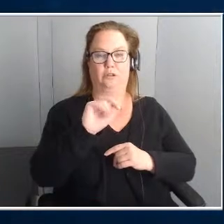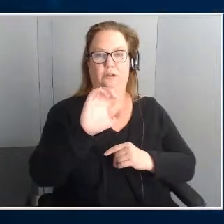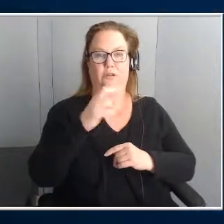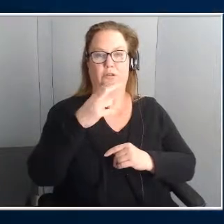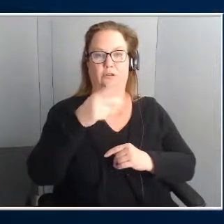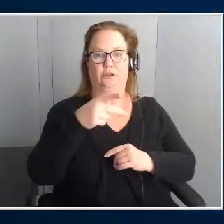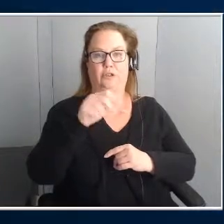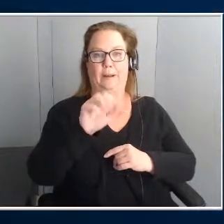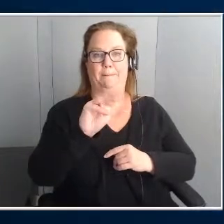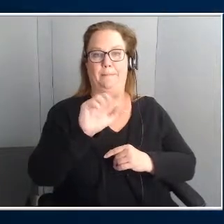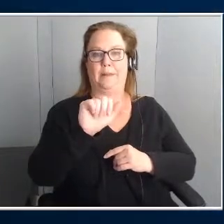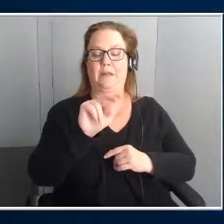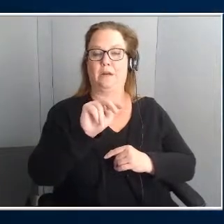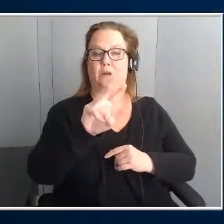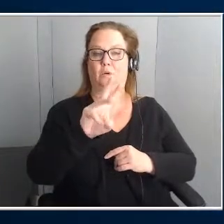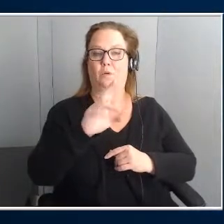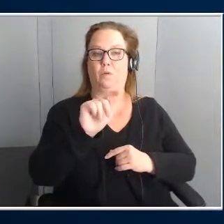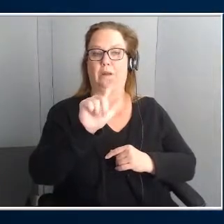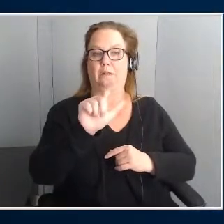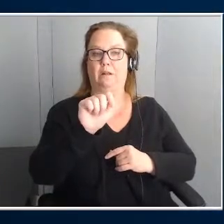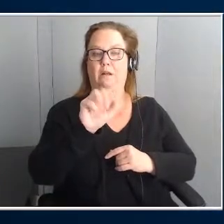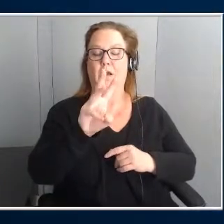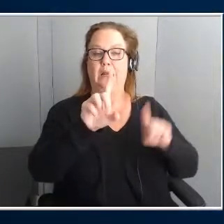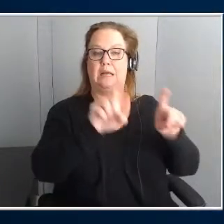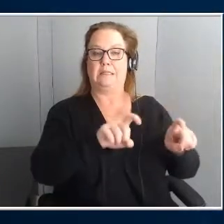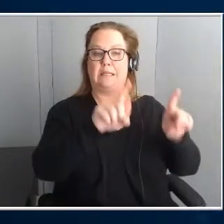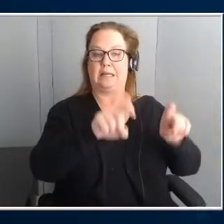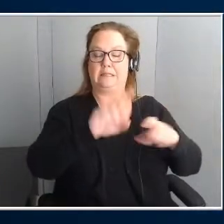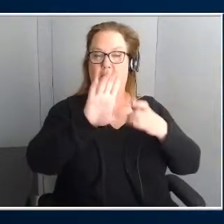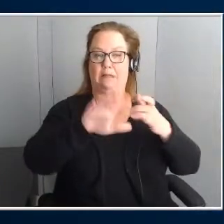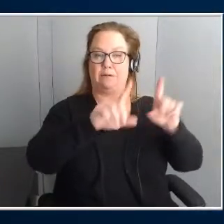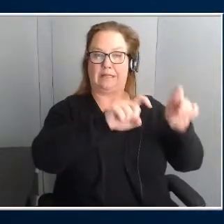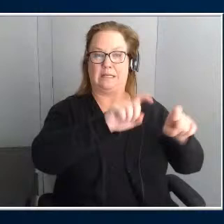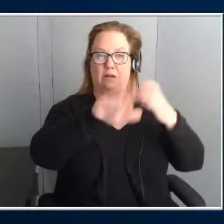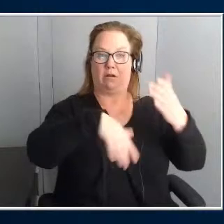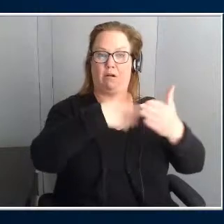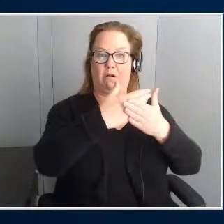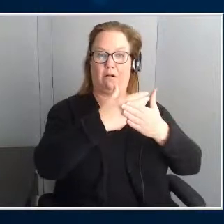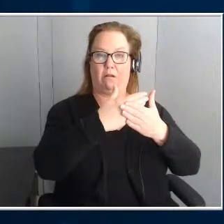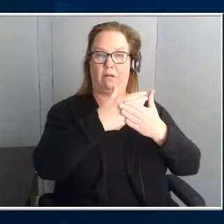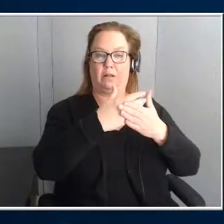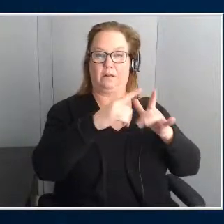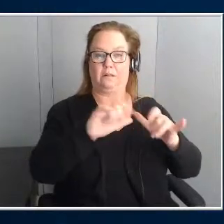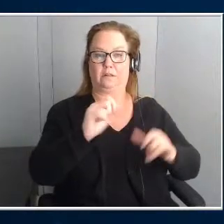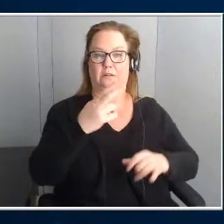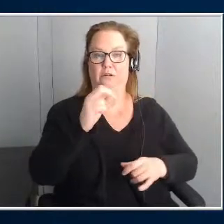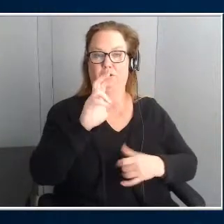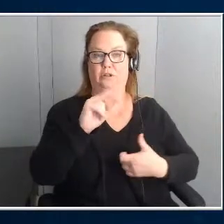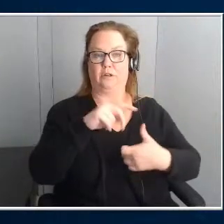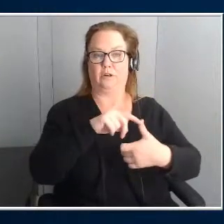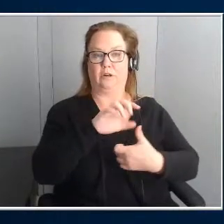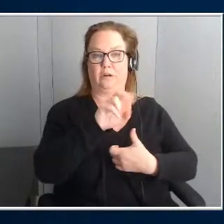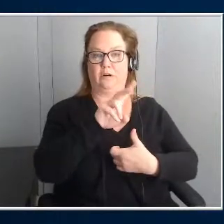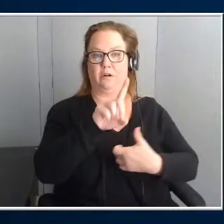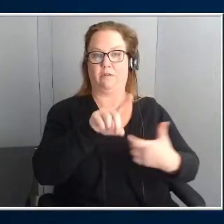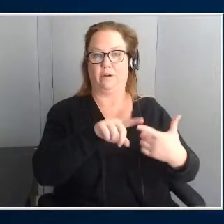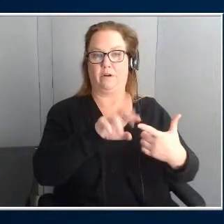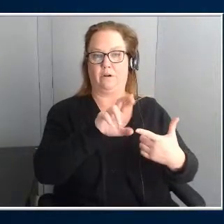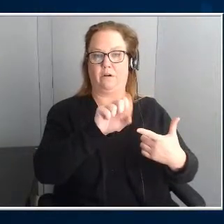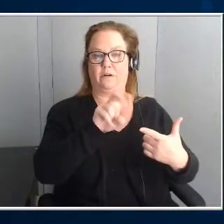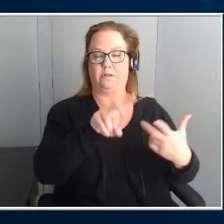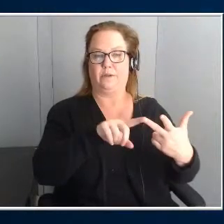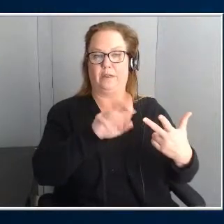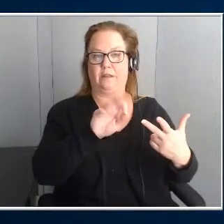wants to know if there is a test that will test for all of these at once. I assume Sharon's talking about COVID, RSV, and the